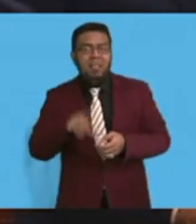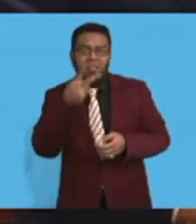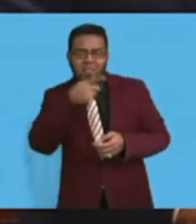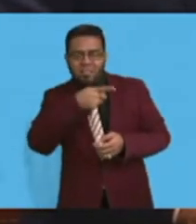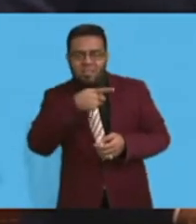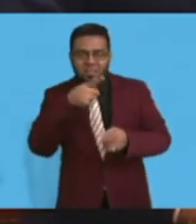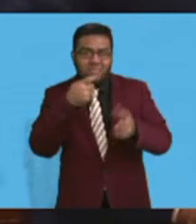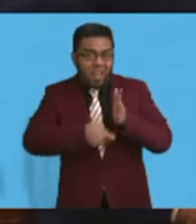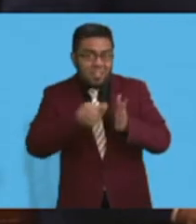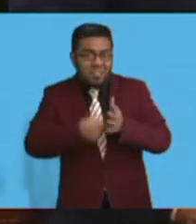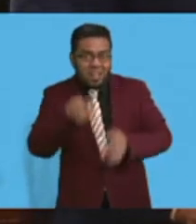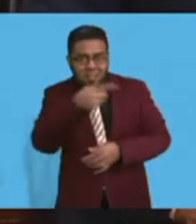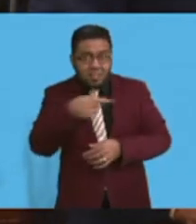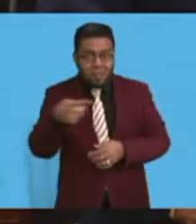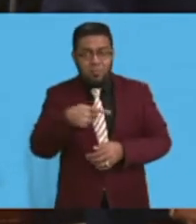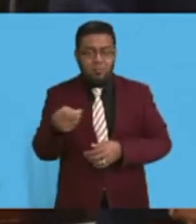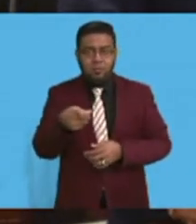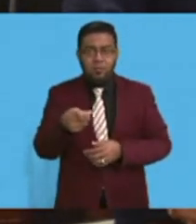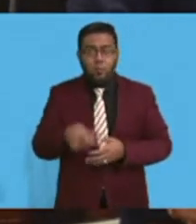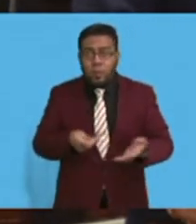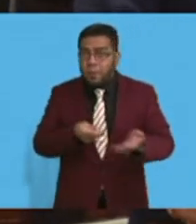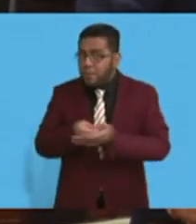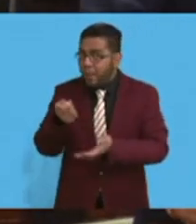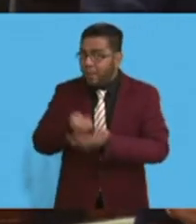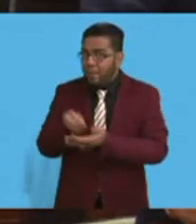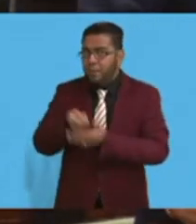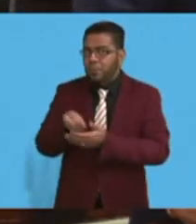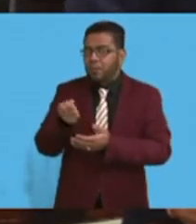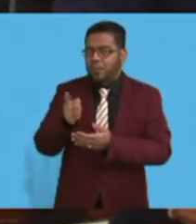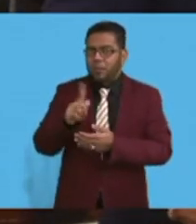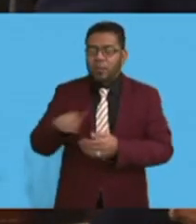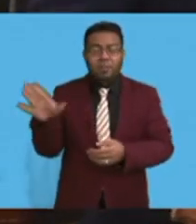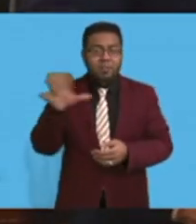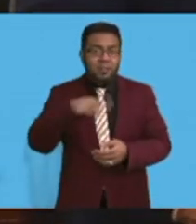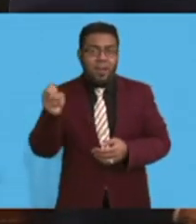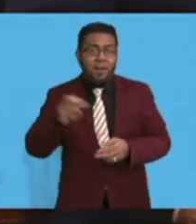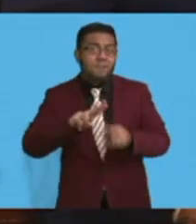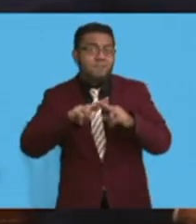wages paid to those employees during those times they take paternity and family care leave.